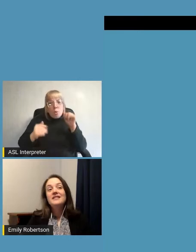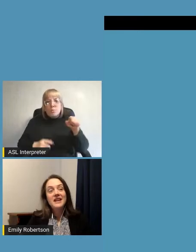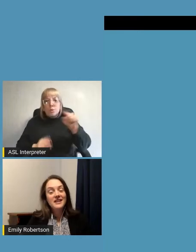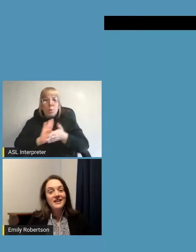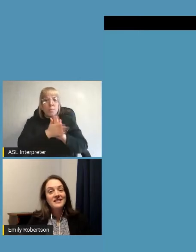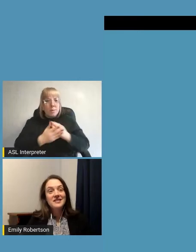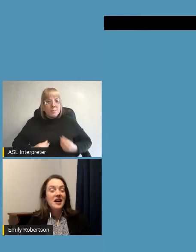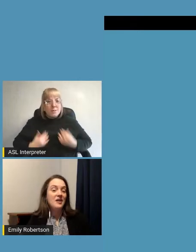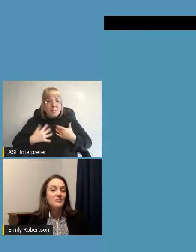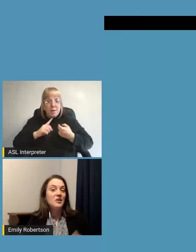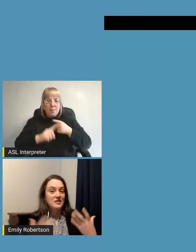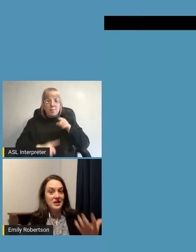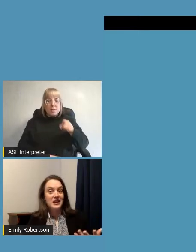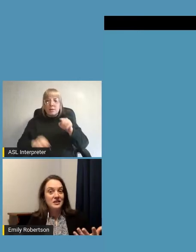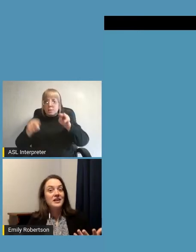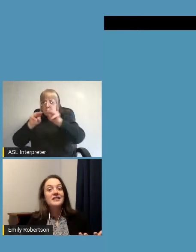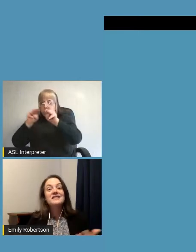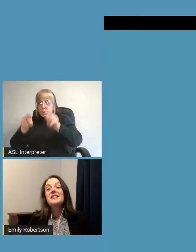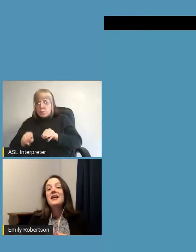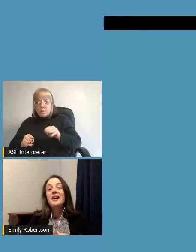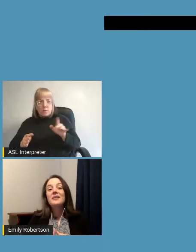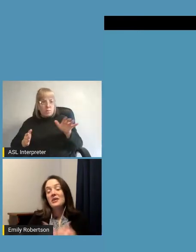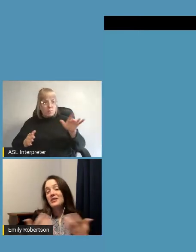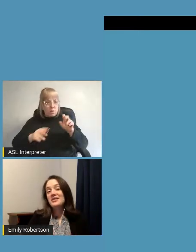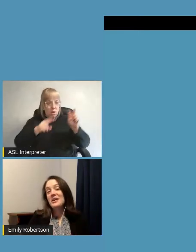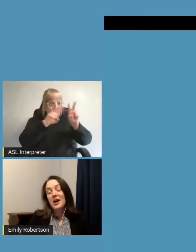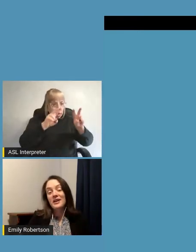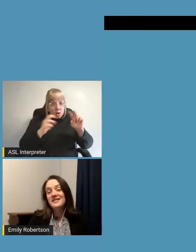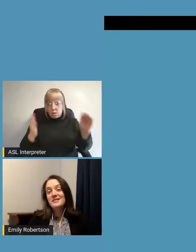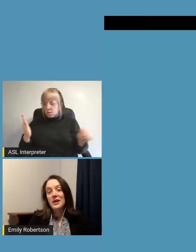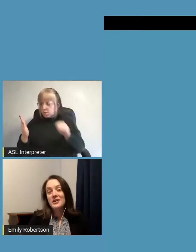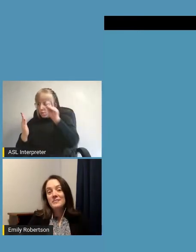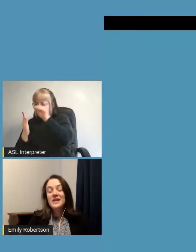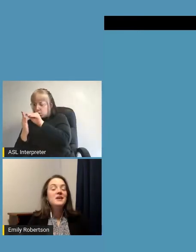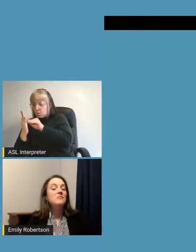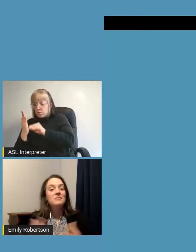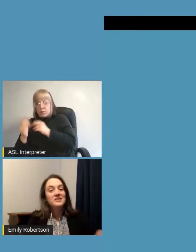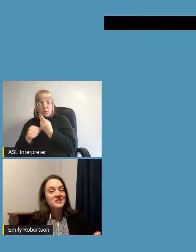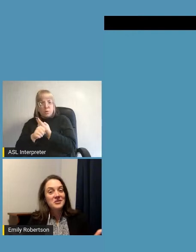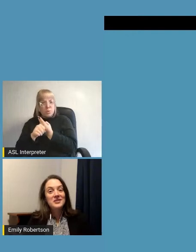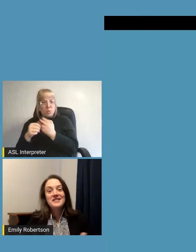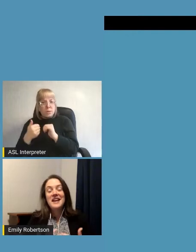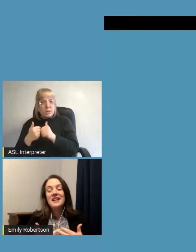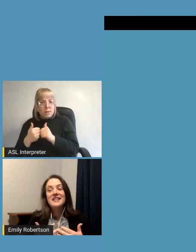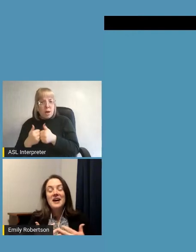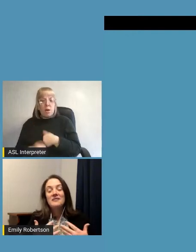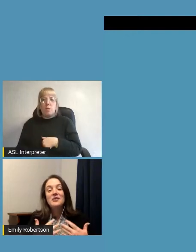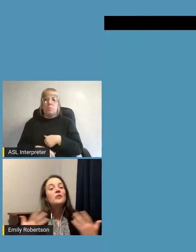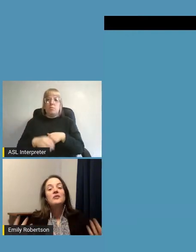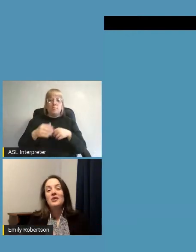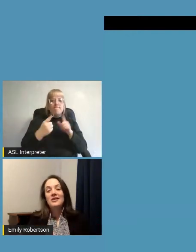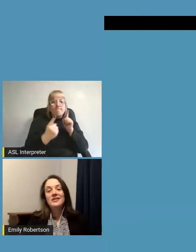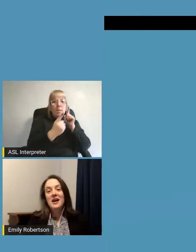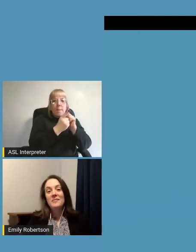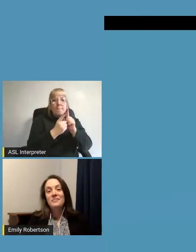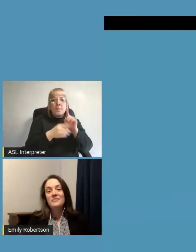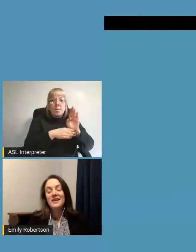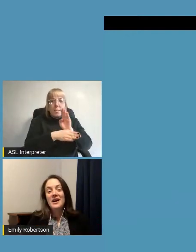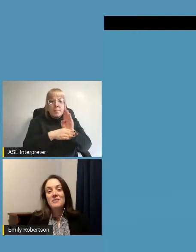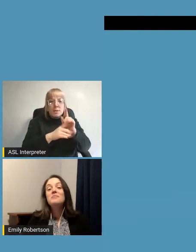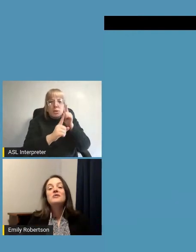use data analytics to understand their audiences better, meet business goals, and have an